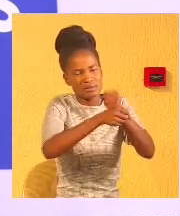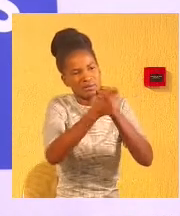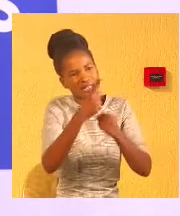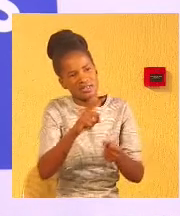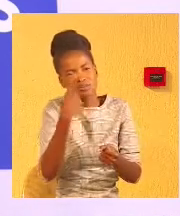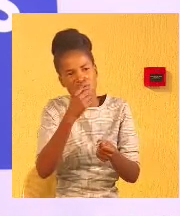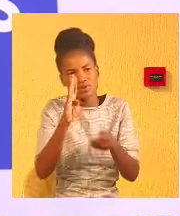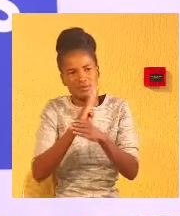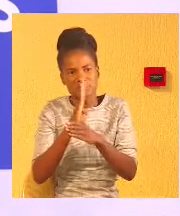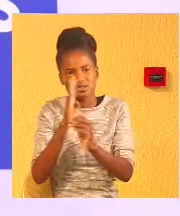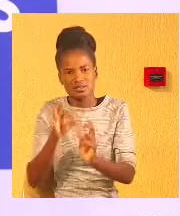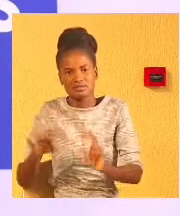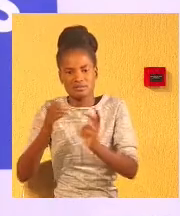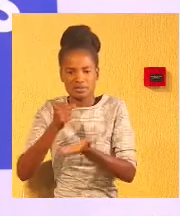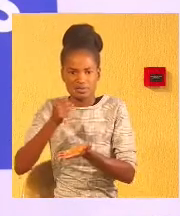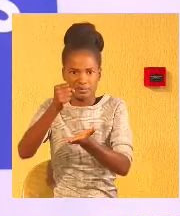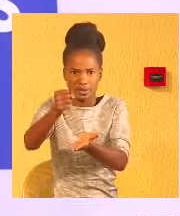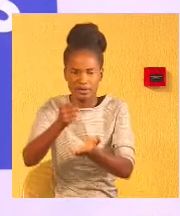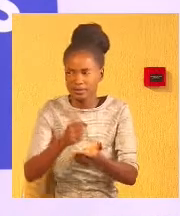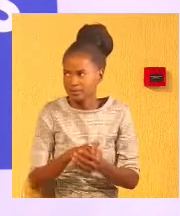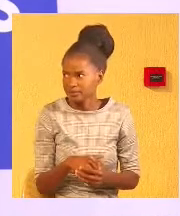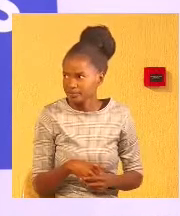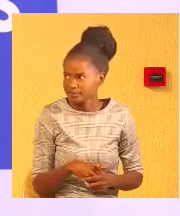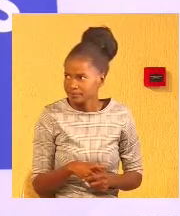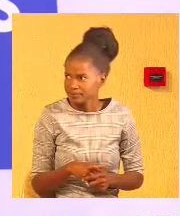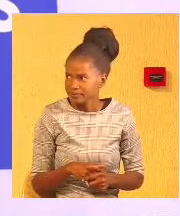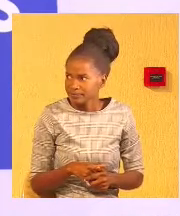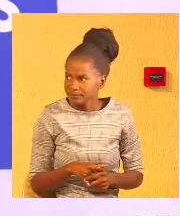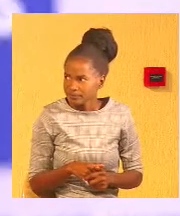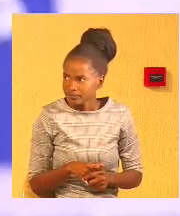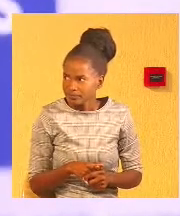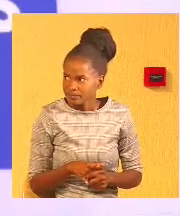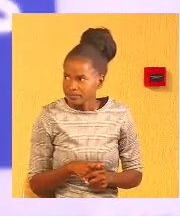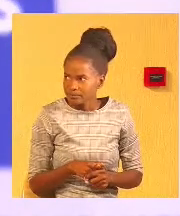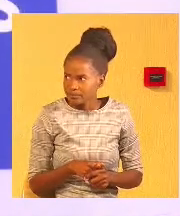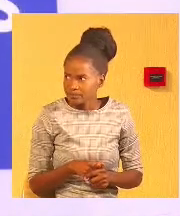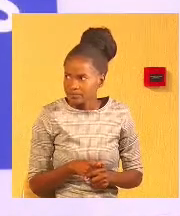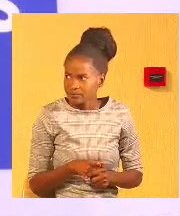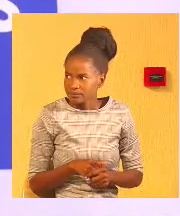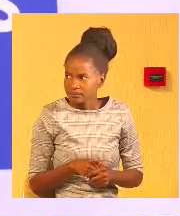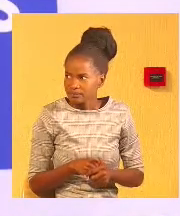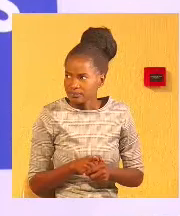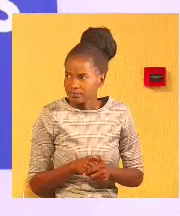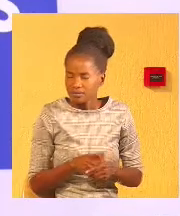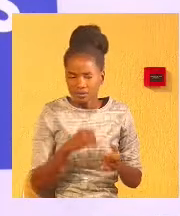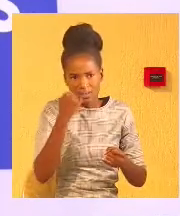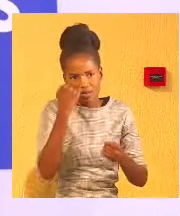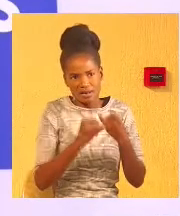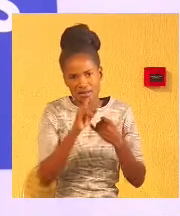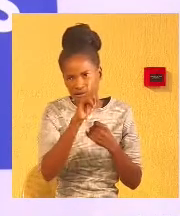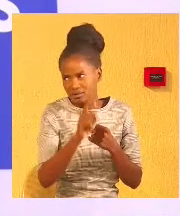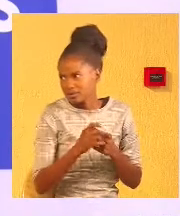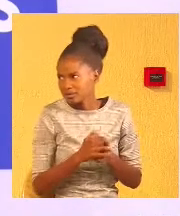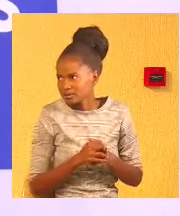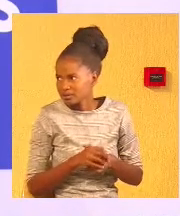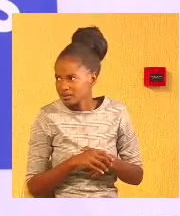by the FAO government and also the Chinese to do backyard gardening. Okay. How do they benefit from this? Then last but not least, I wanted to know